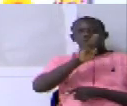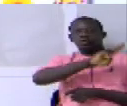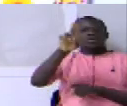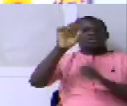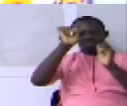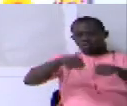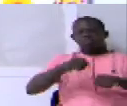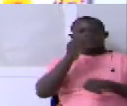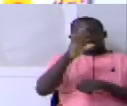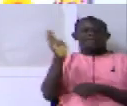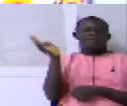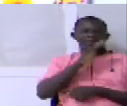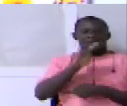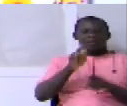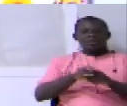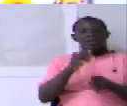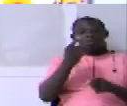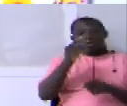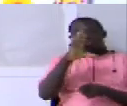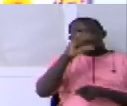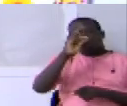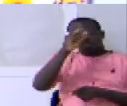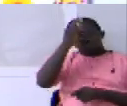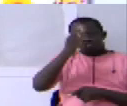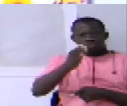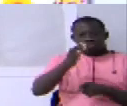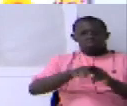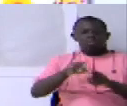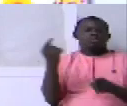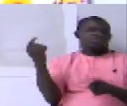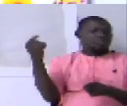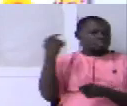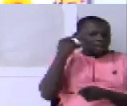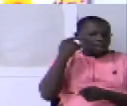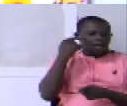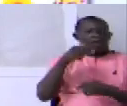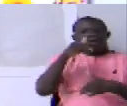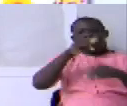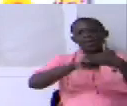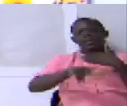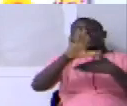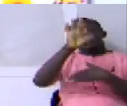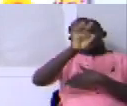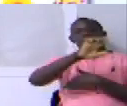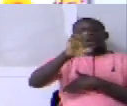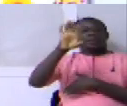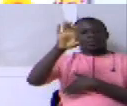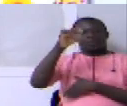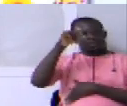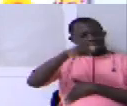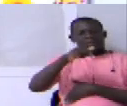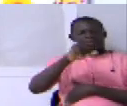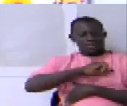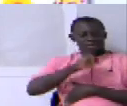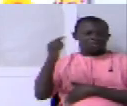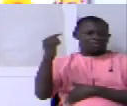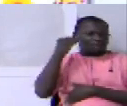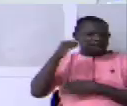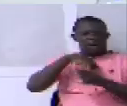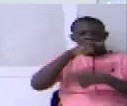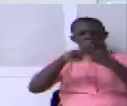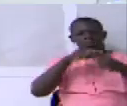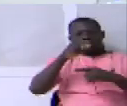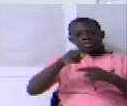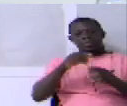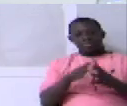I am just hearing it at the TRRC here. Samba Doroba mo leti de mlot ngamen funumbelo lore kam mo tilindi mba